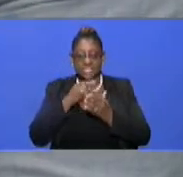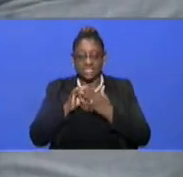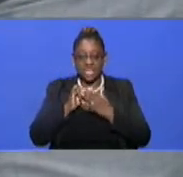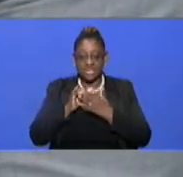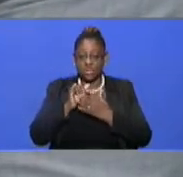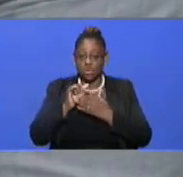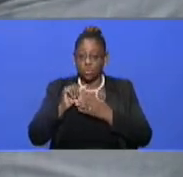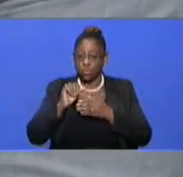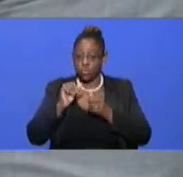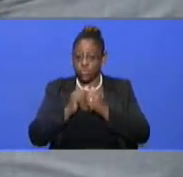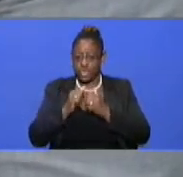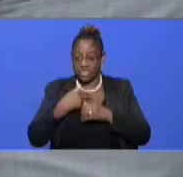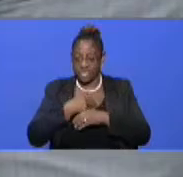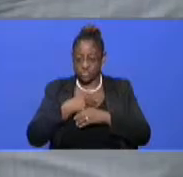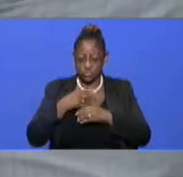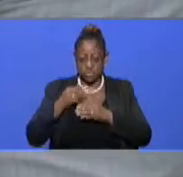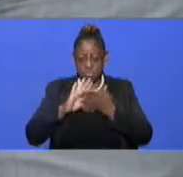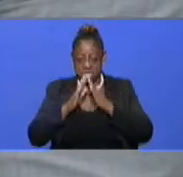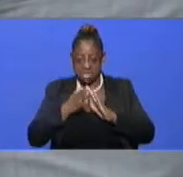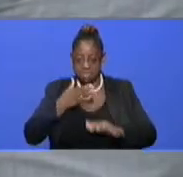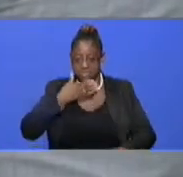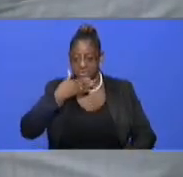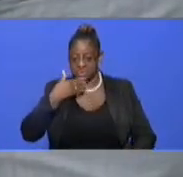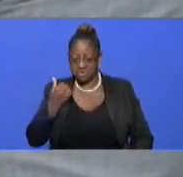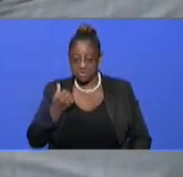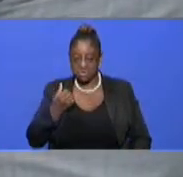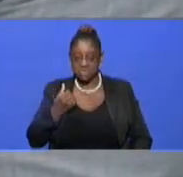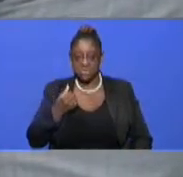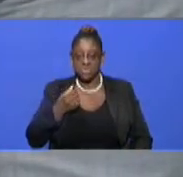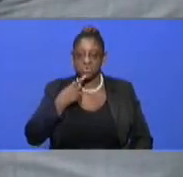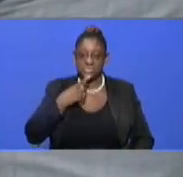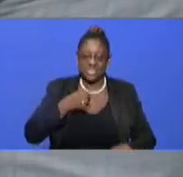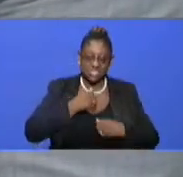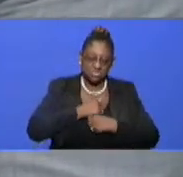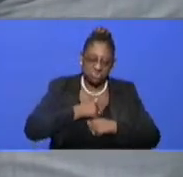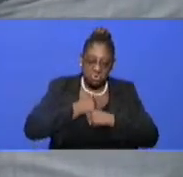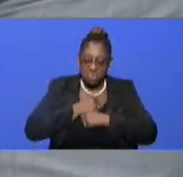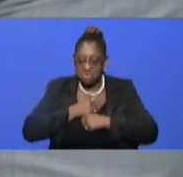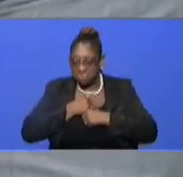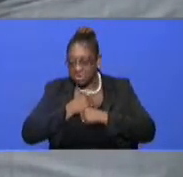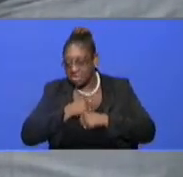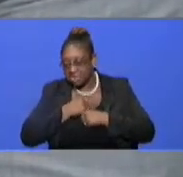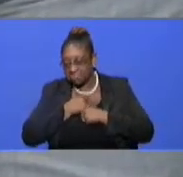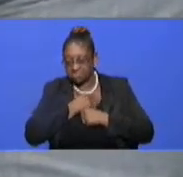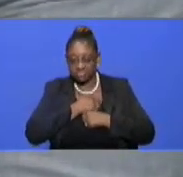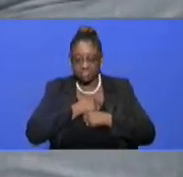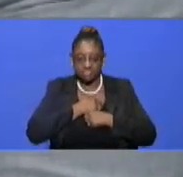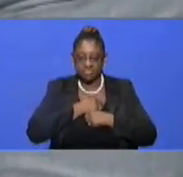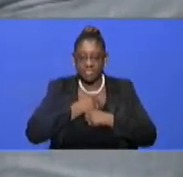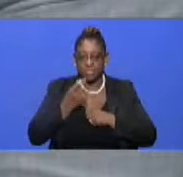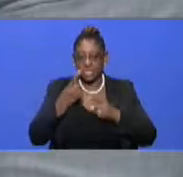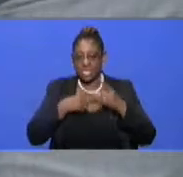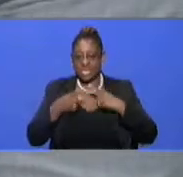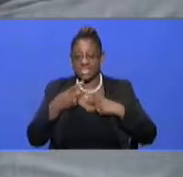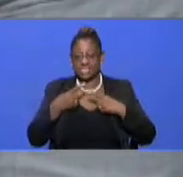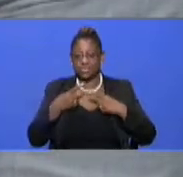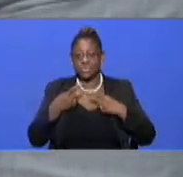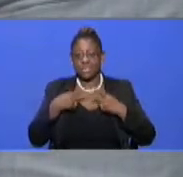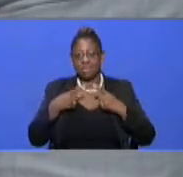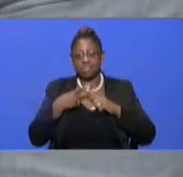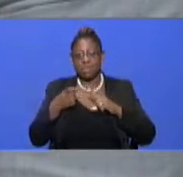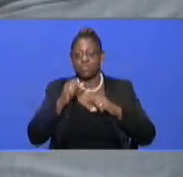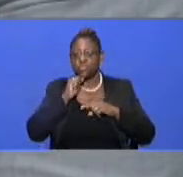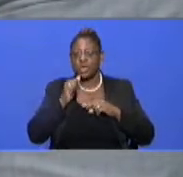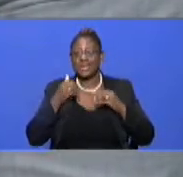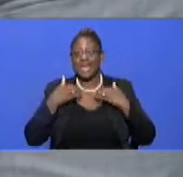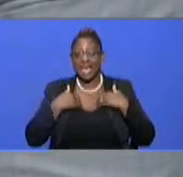little recognition, there's this tendency to apologize because so many of us have come from not having anything. So